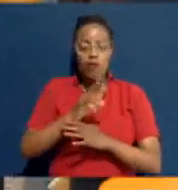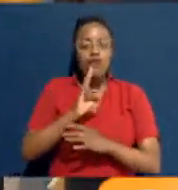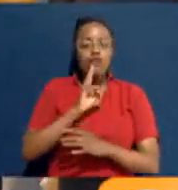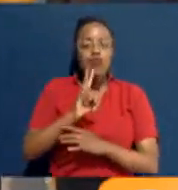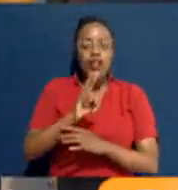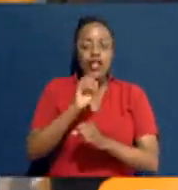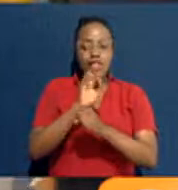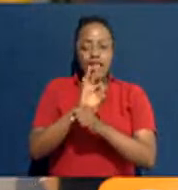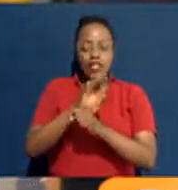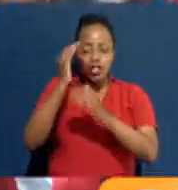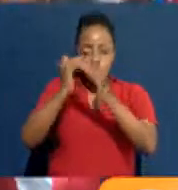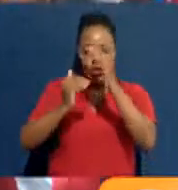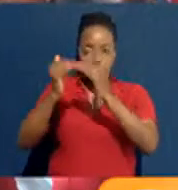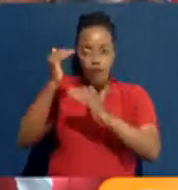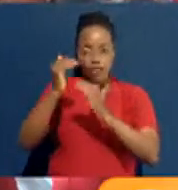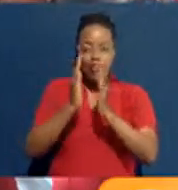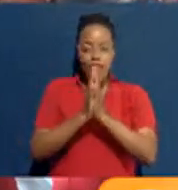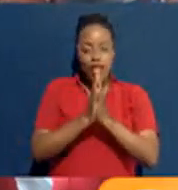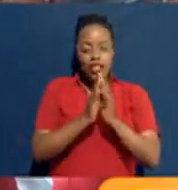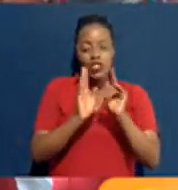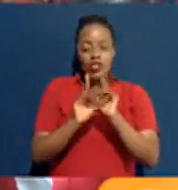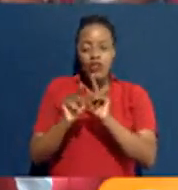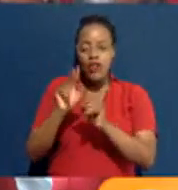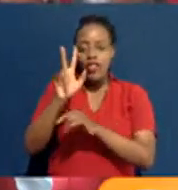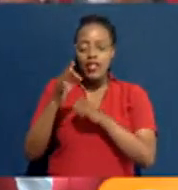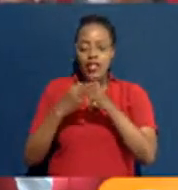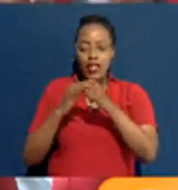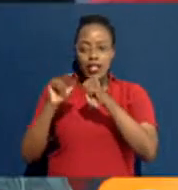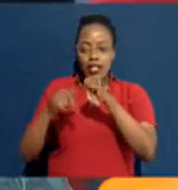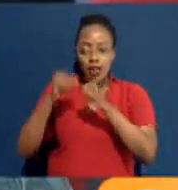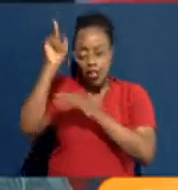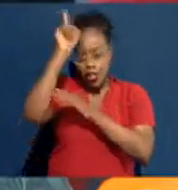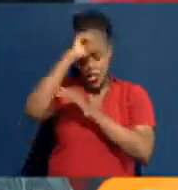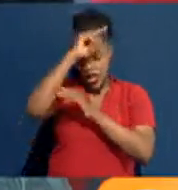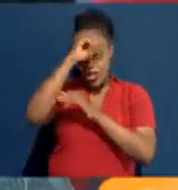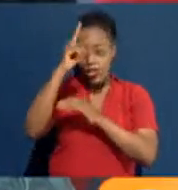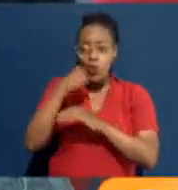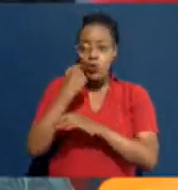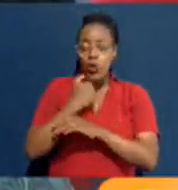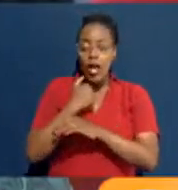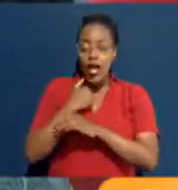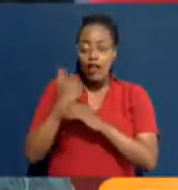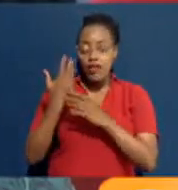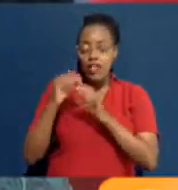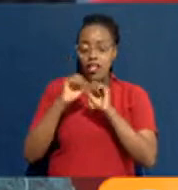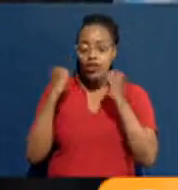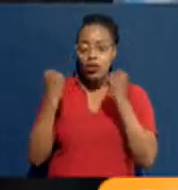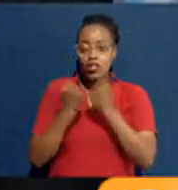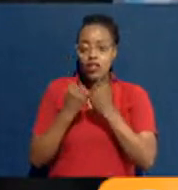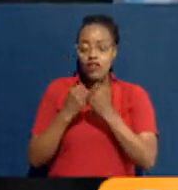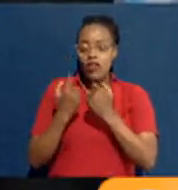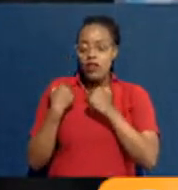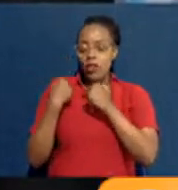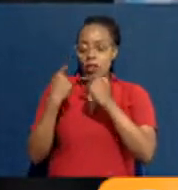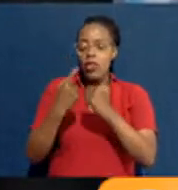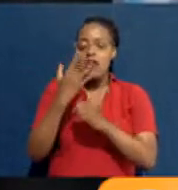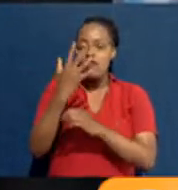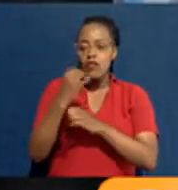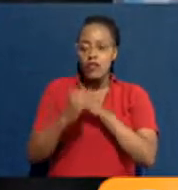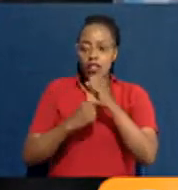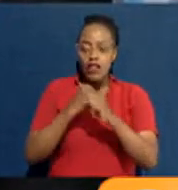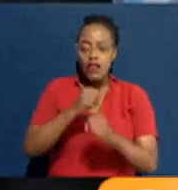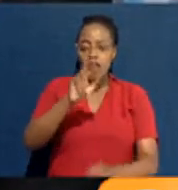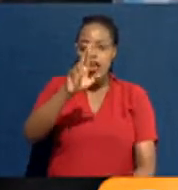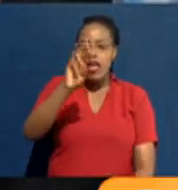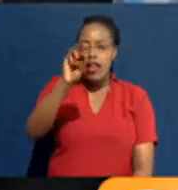215 universities and birthing over 38,000 graduates who have impacted society over the last 50 years. Royal Media